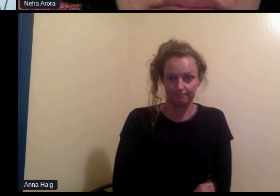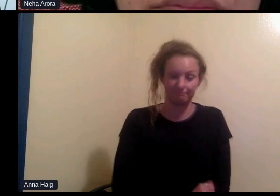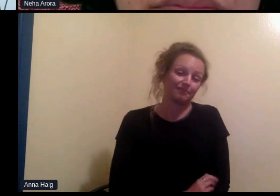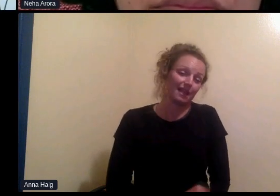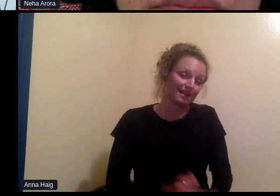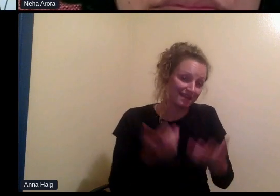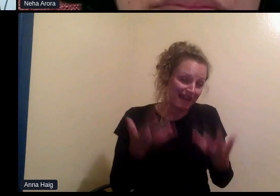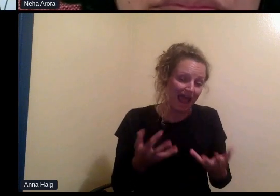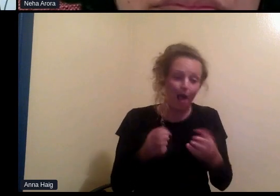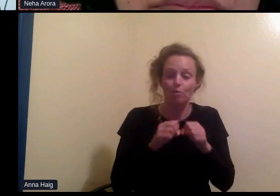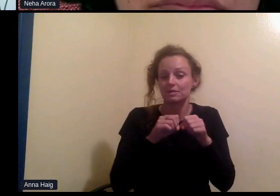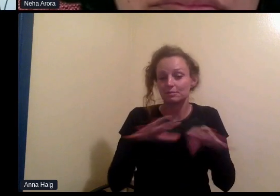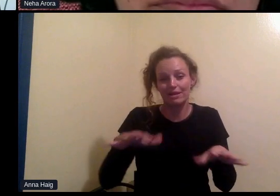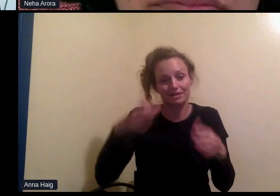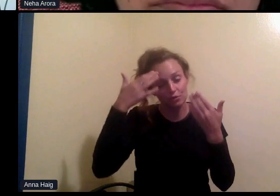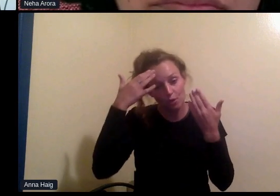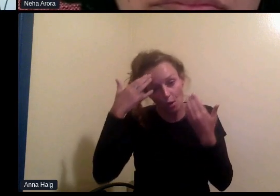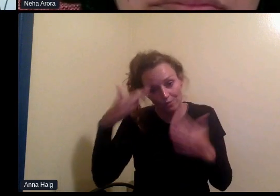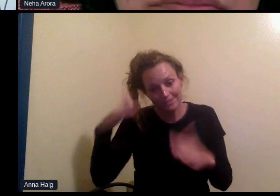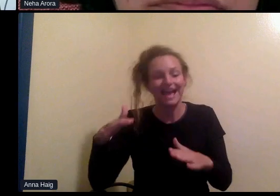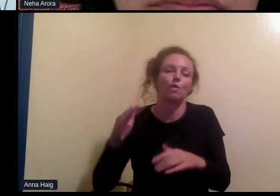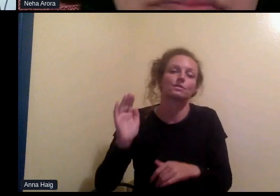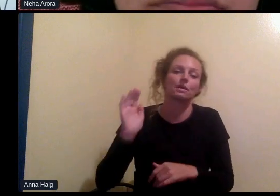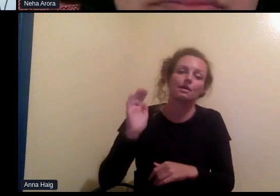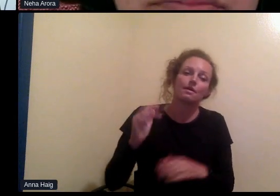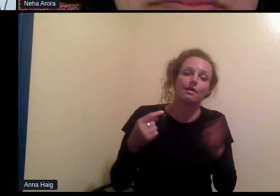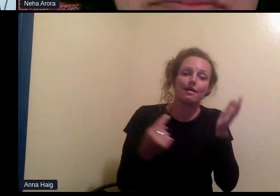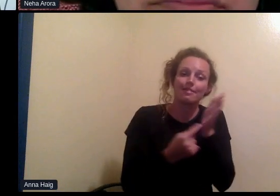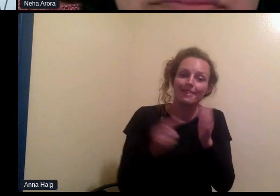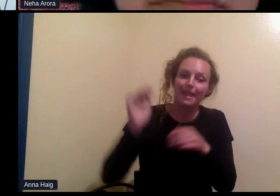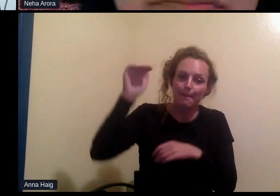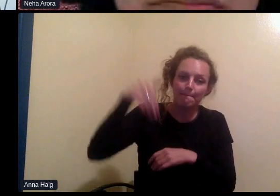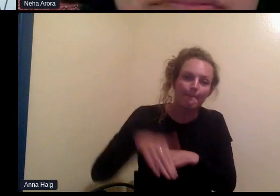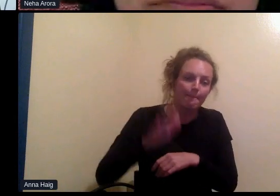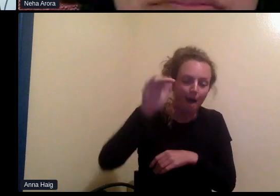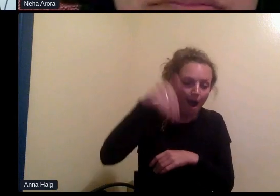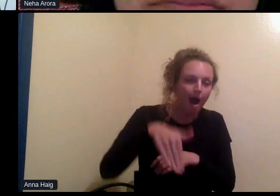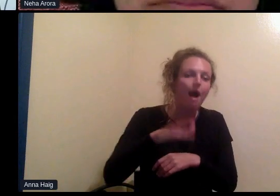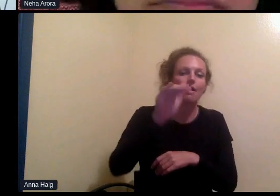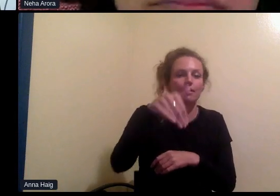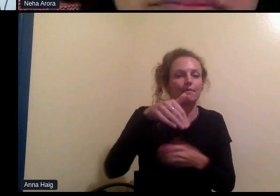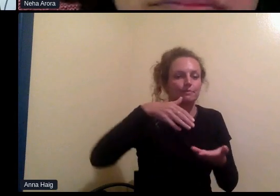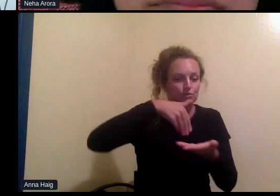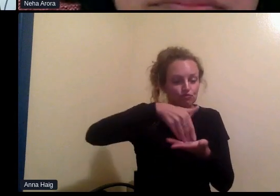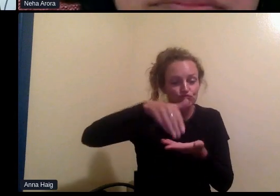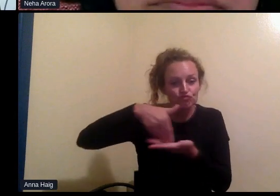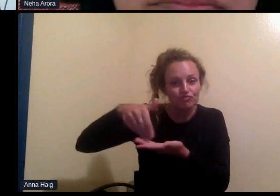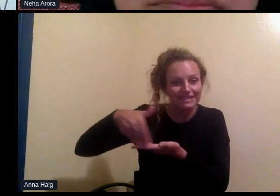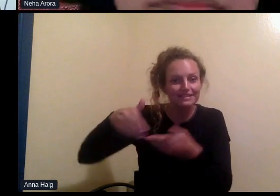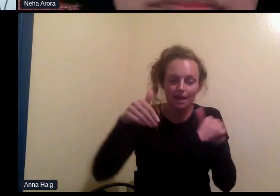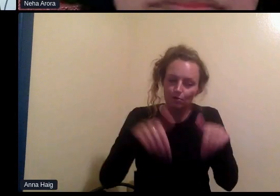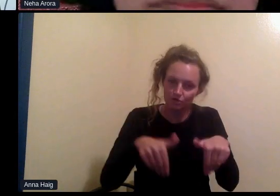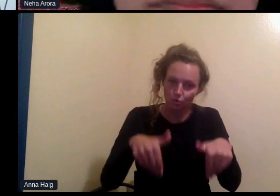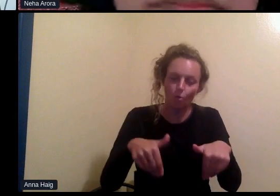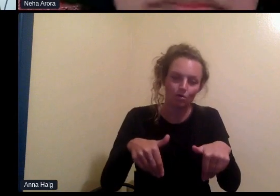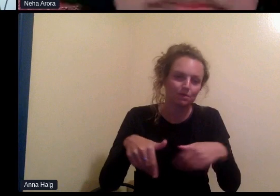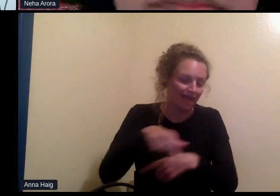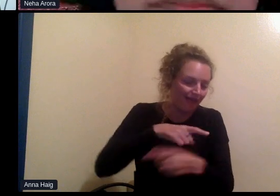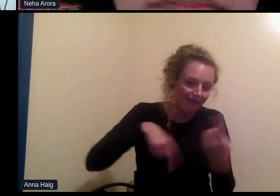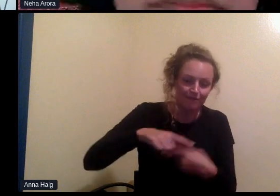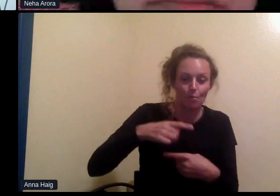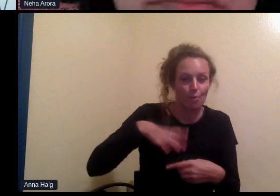Royal Caribbean. It will have 50 accessible rooms in a variety of categories, where I'm